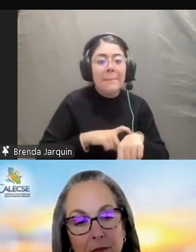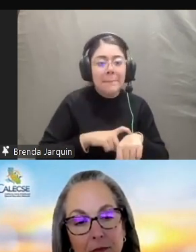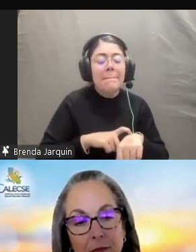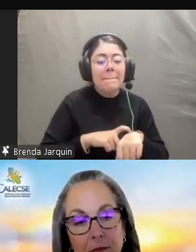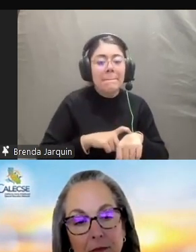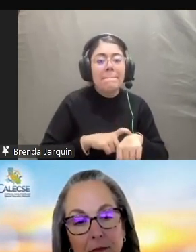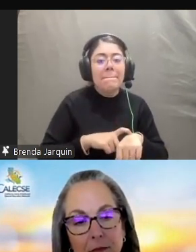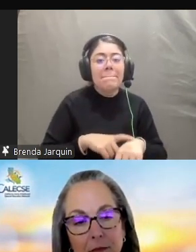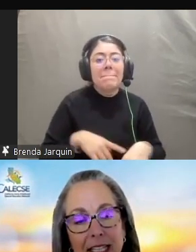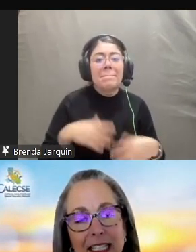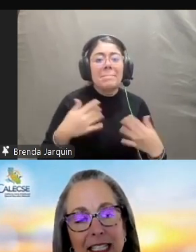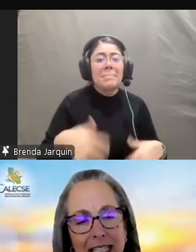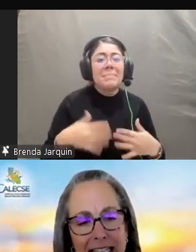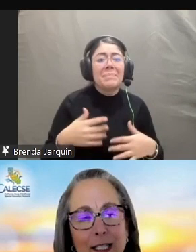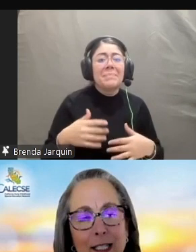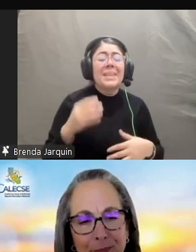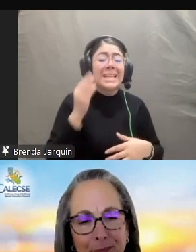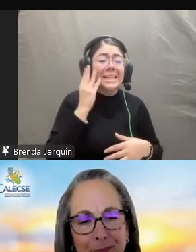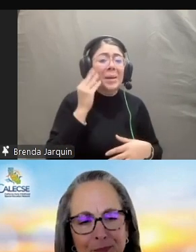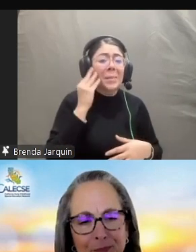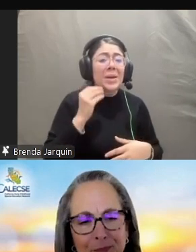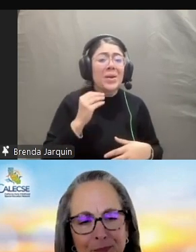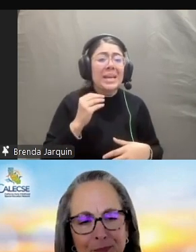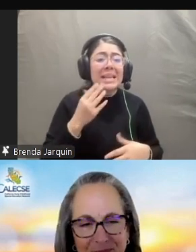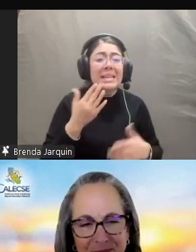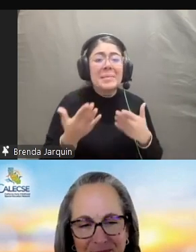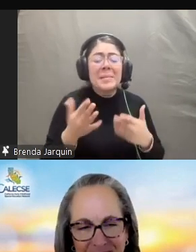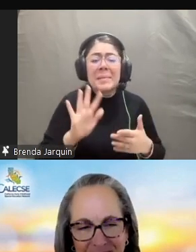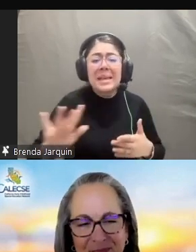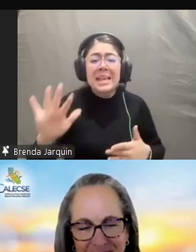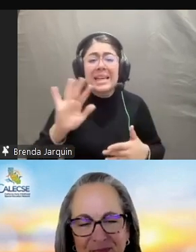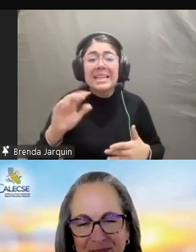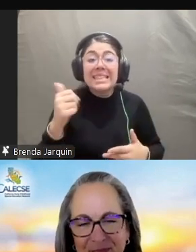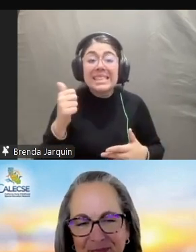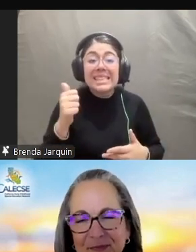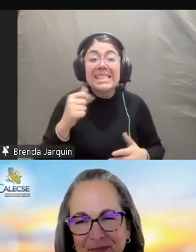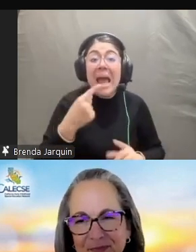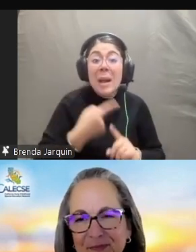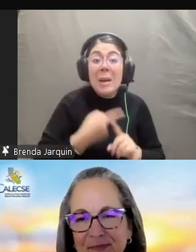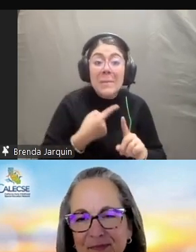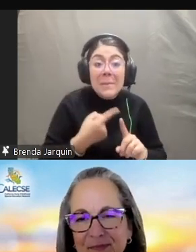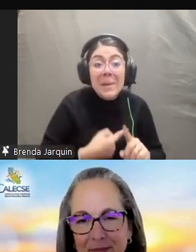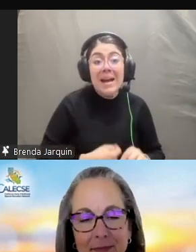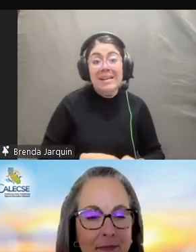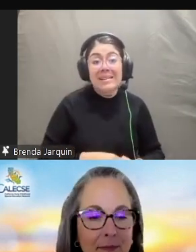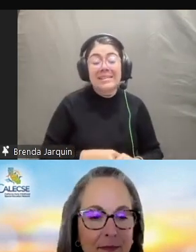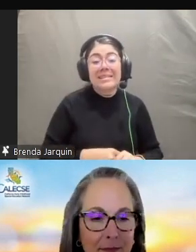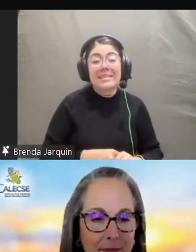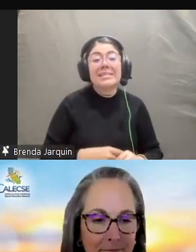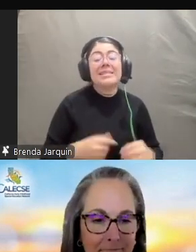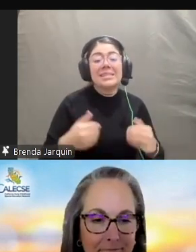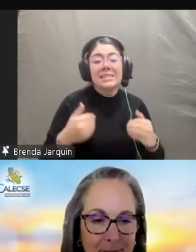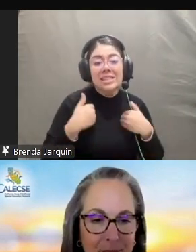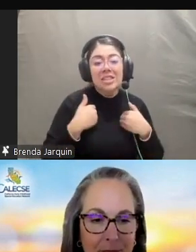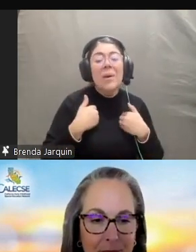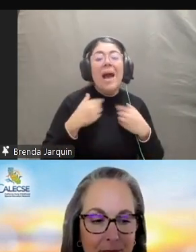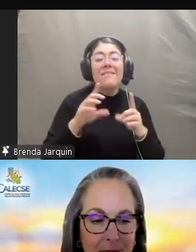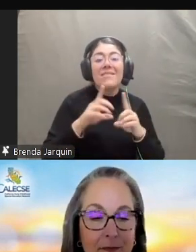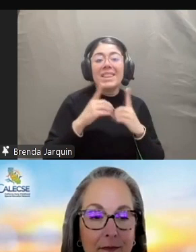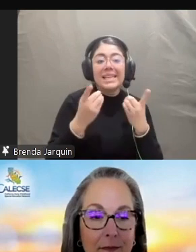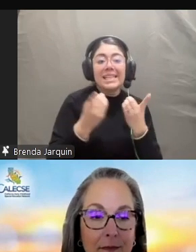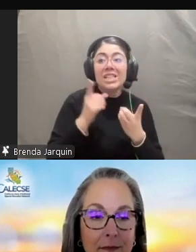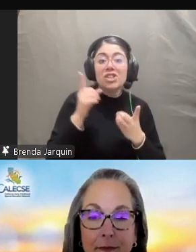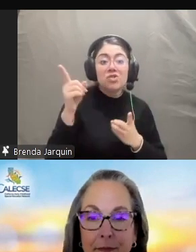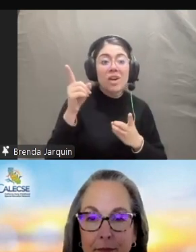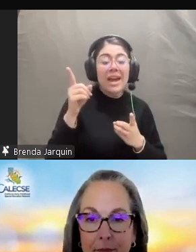almost, 8, 9, 10 months to get it on the agenda for that district to consider it. And so it